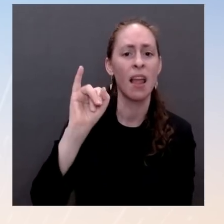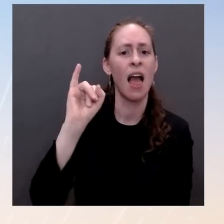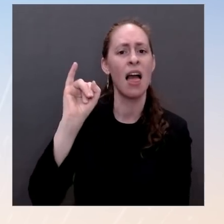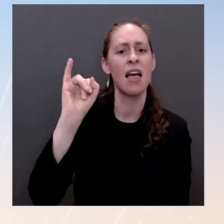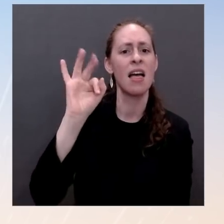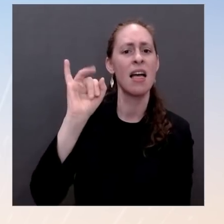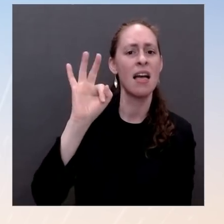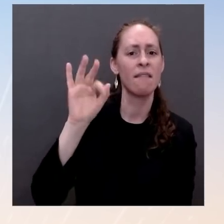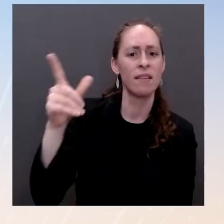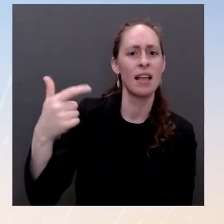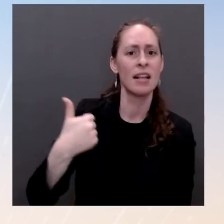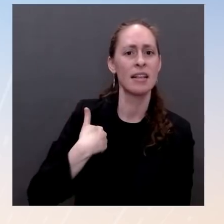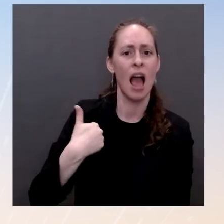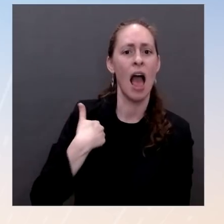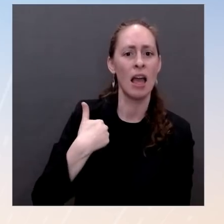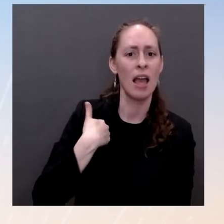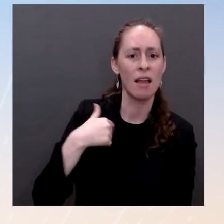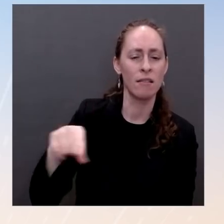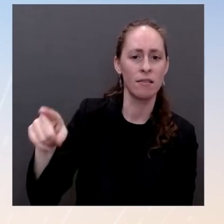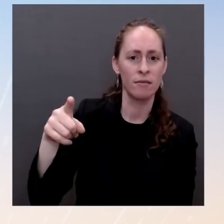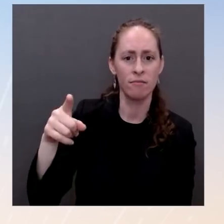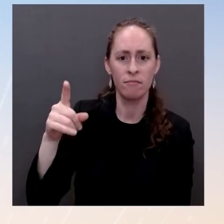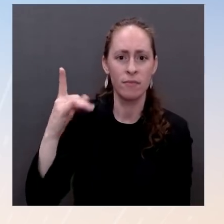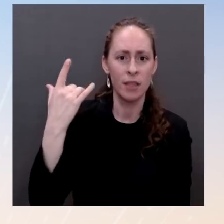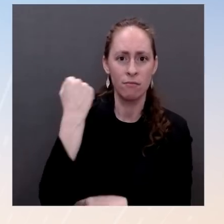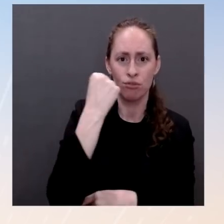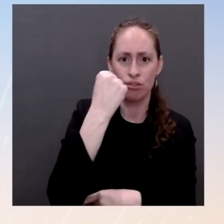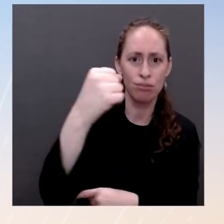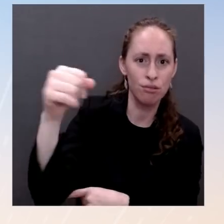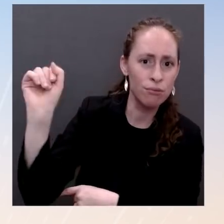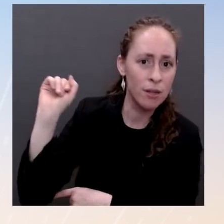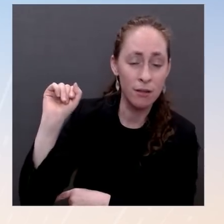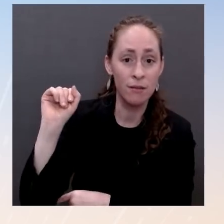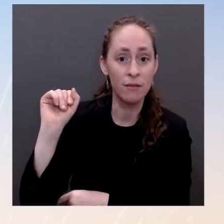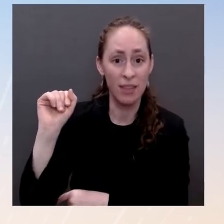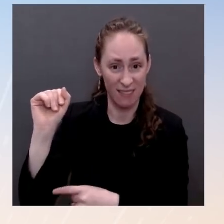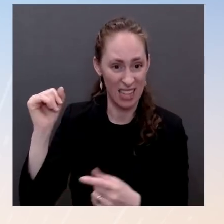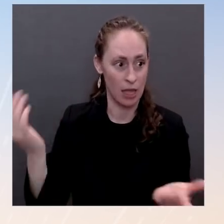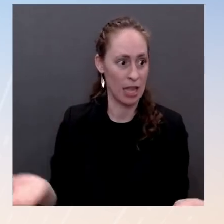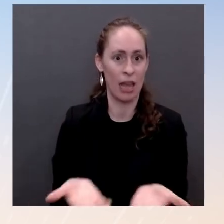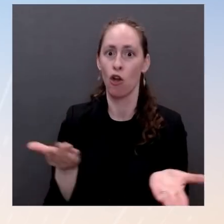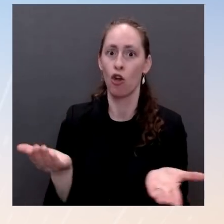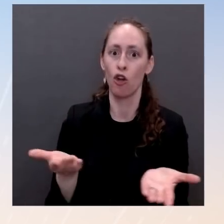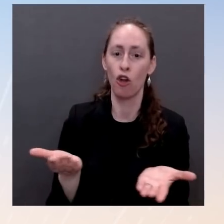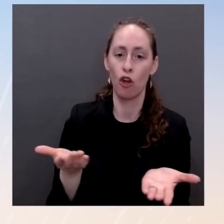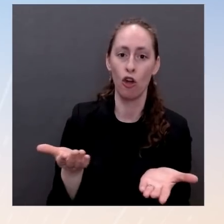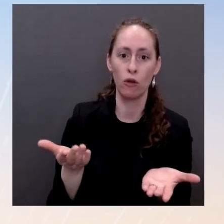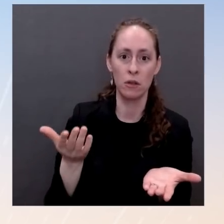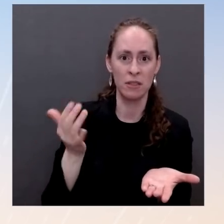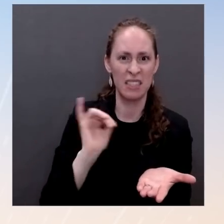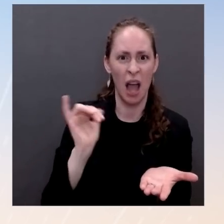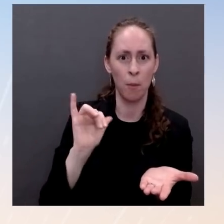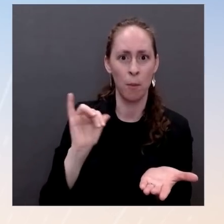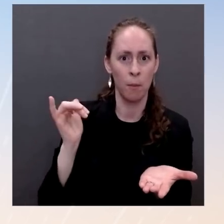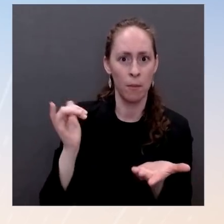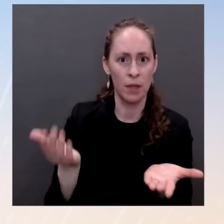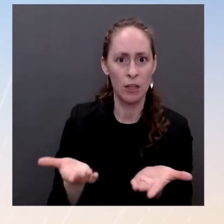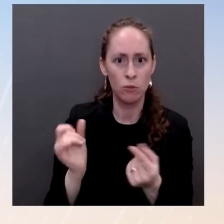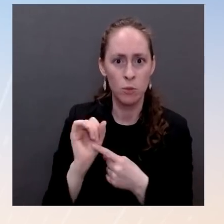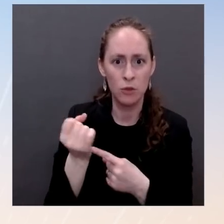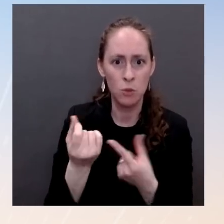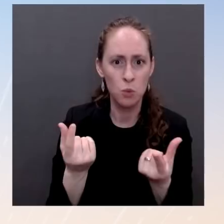State of the Union? Our Department of Homeland Security team has been assessing, and I gave an update last week that they